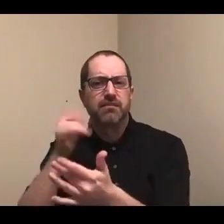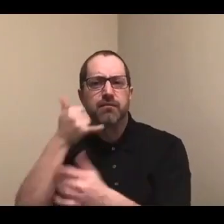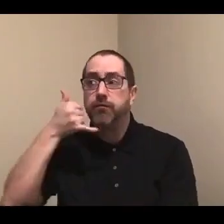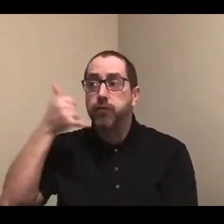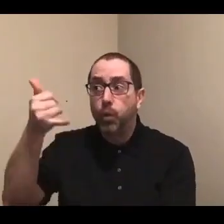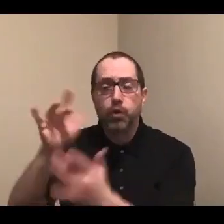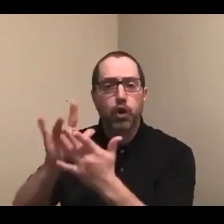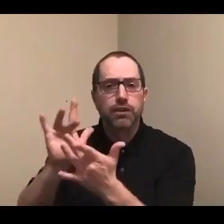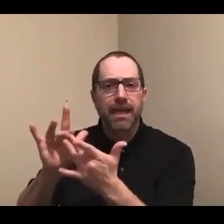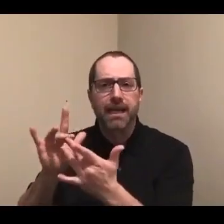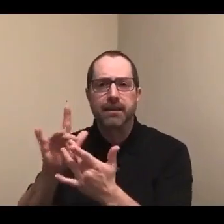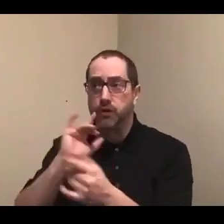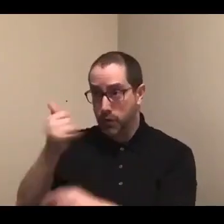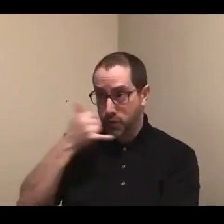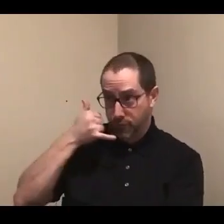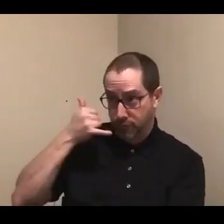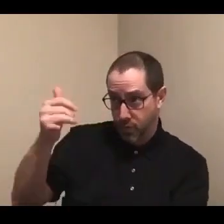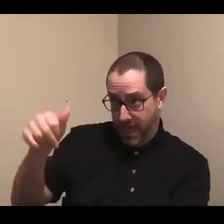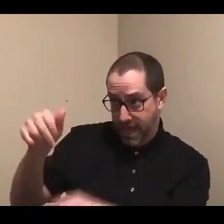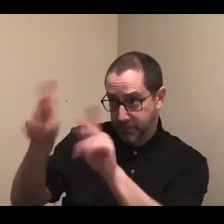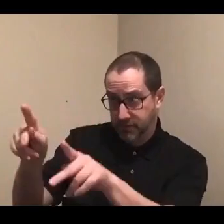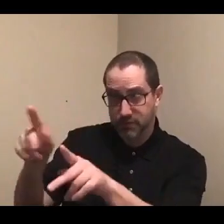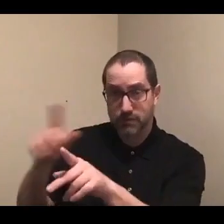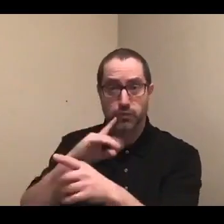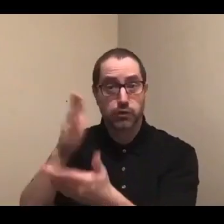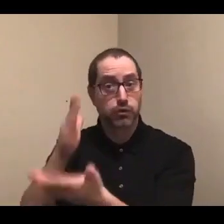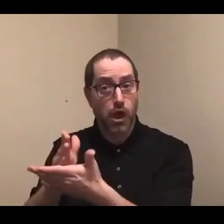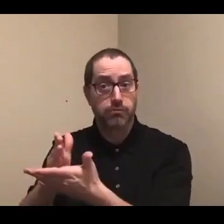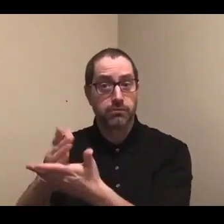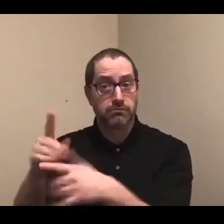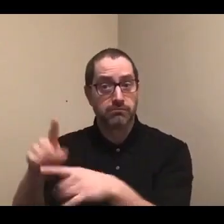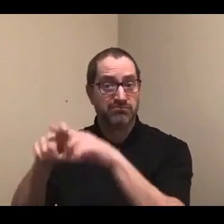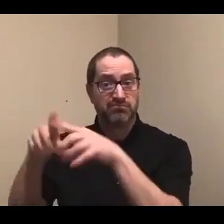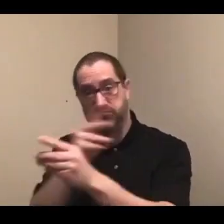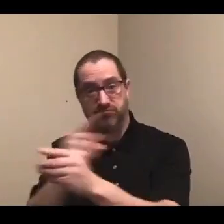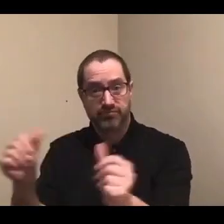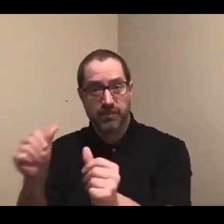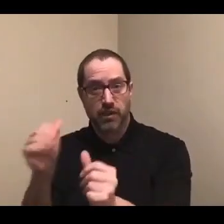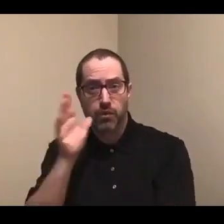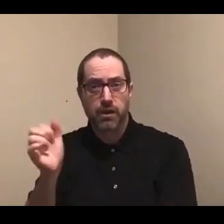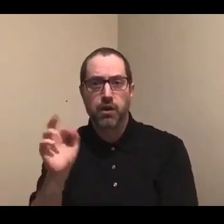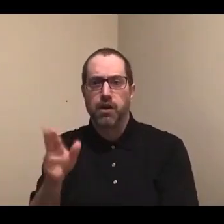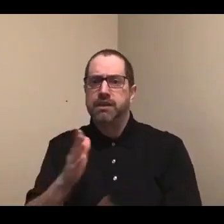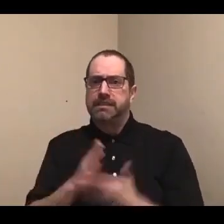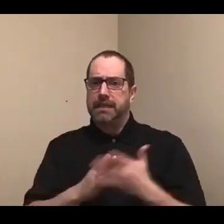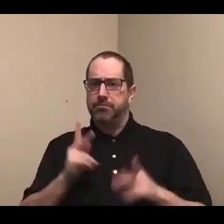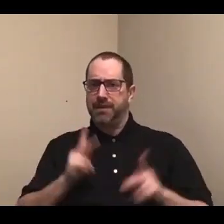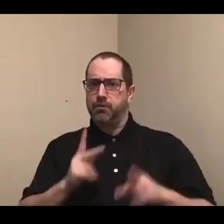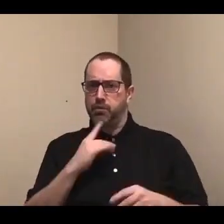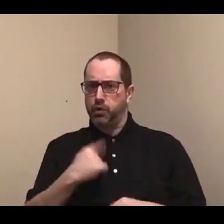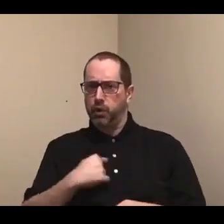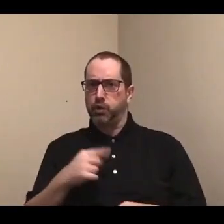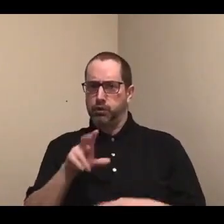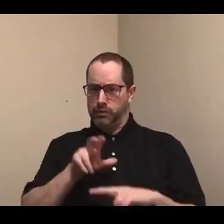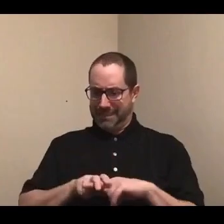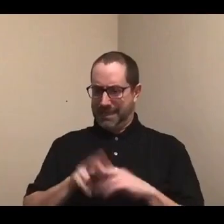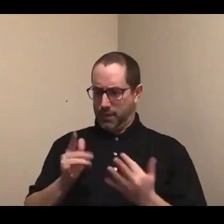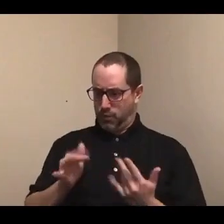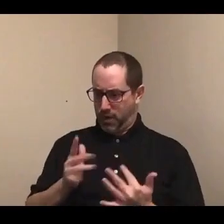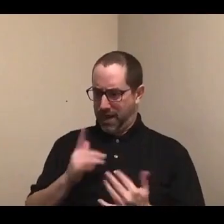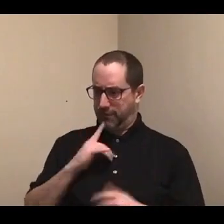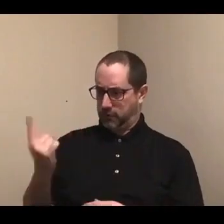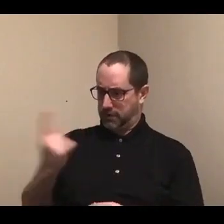all the people who may have called the 811 helpline and been told, sit at home and wait for a phone call, that may not be watching to